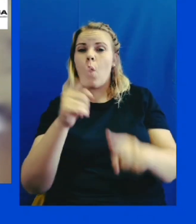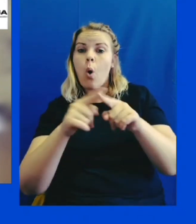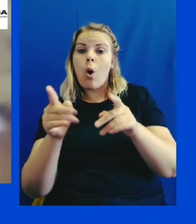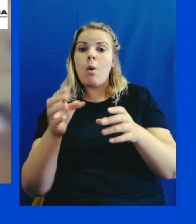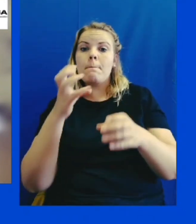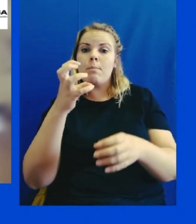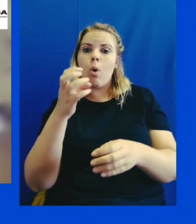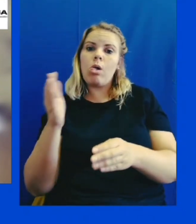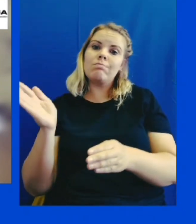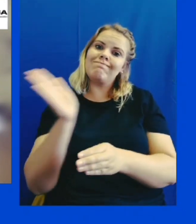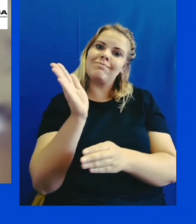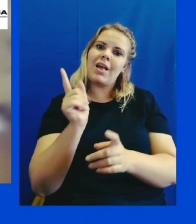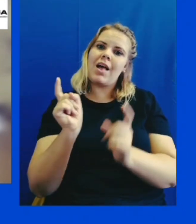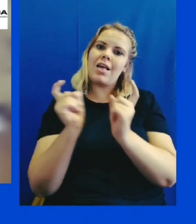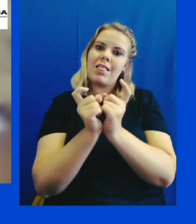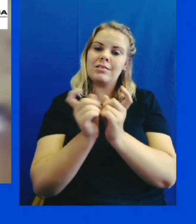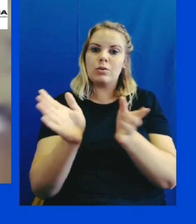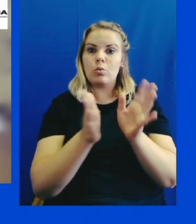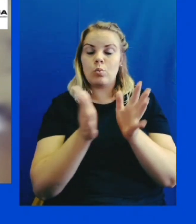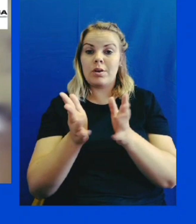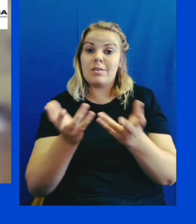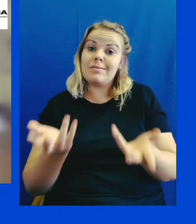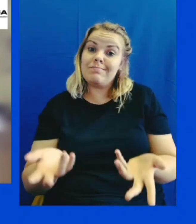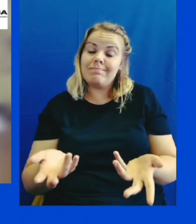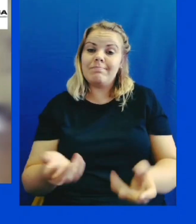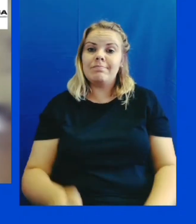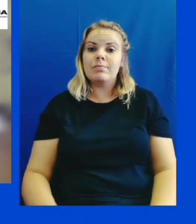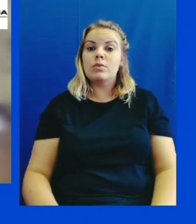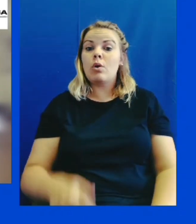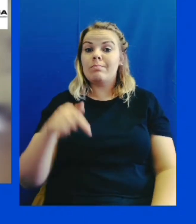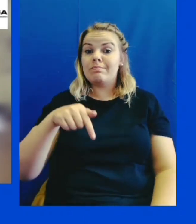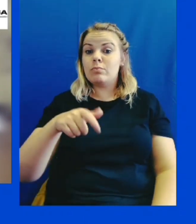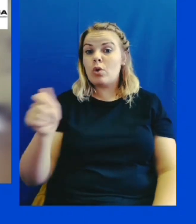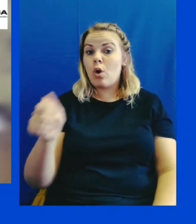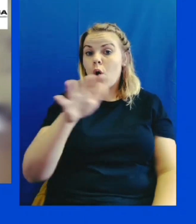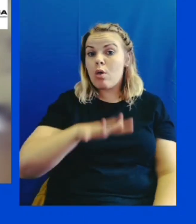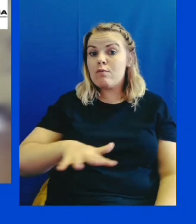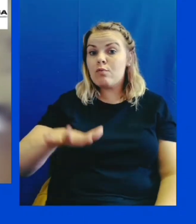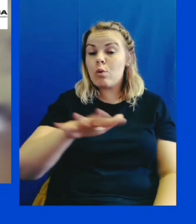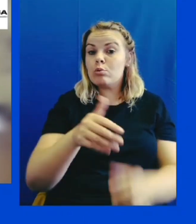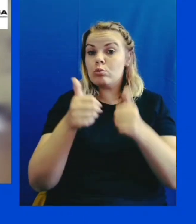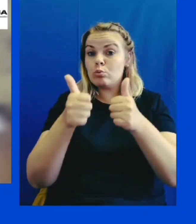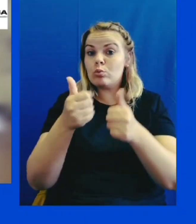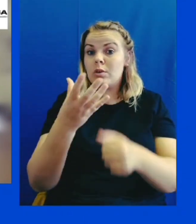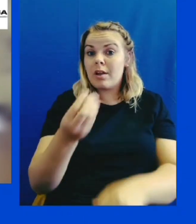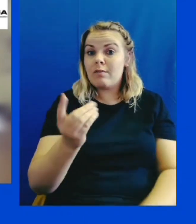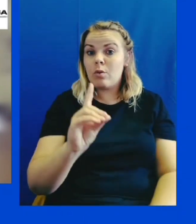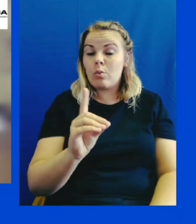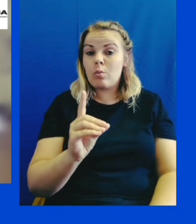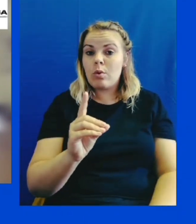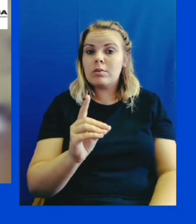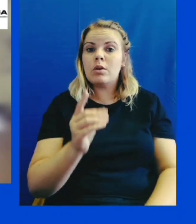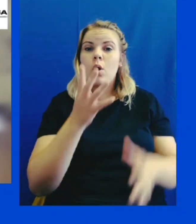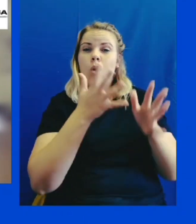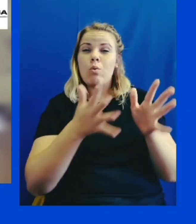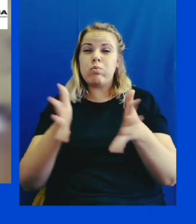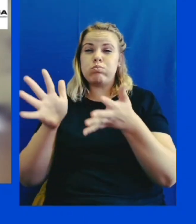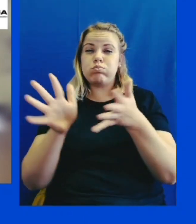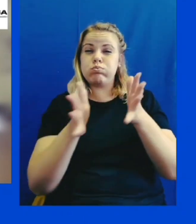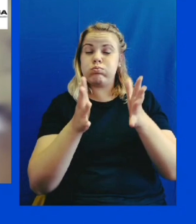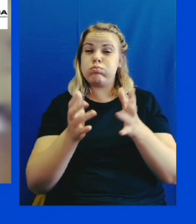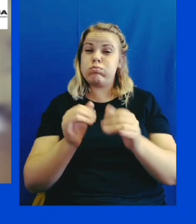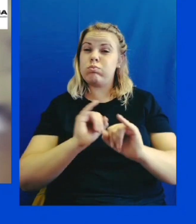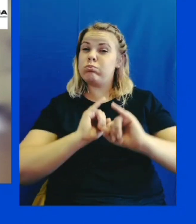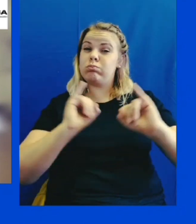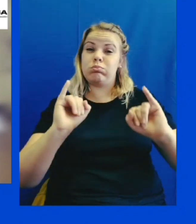ball up against the wind. So the greatest defense of the course in its design, I think, is the prevailing winds that we